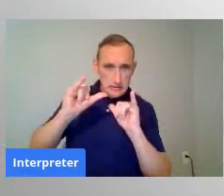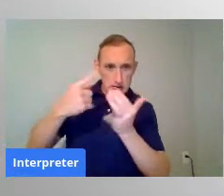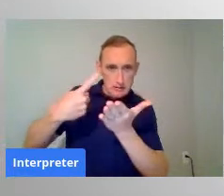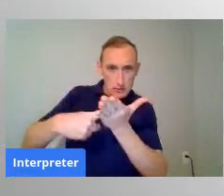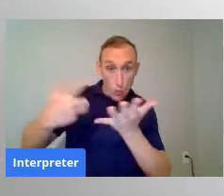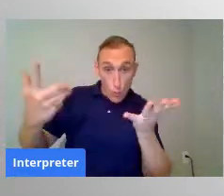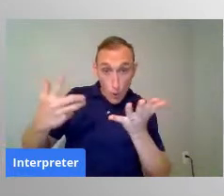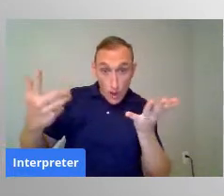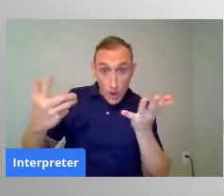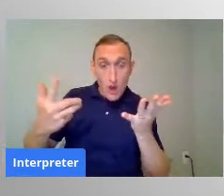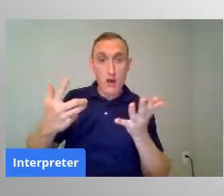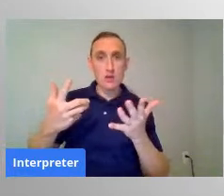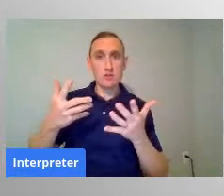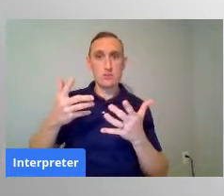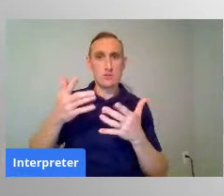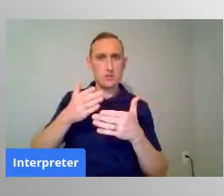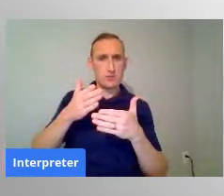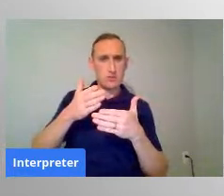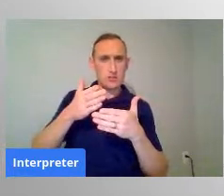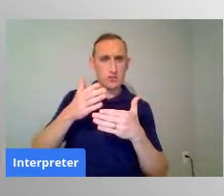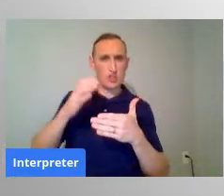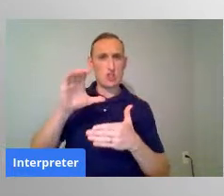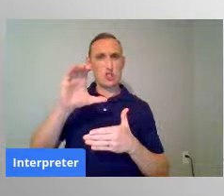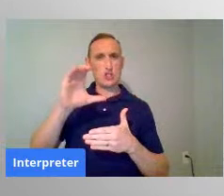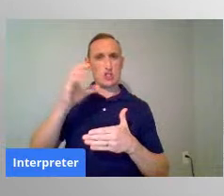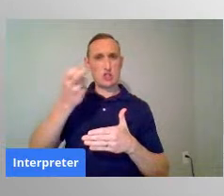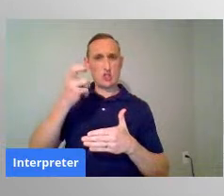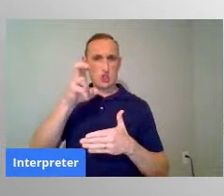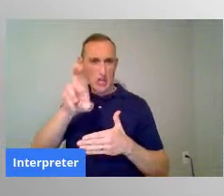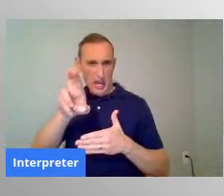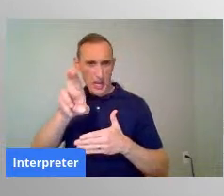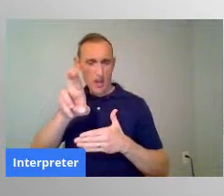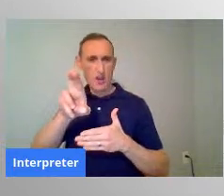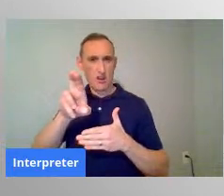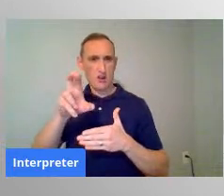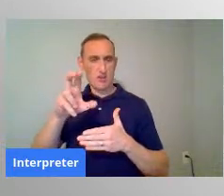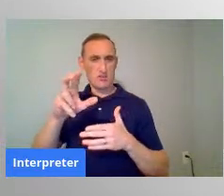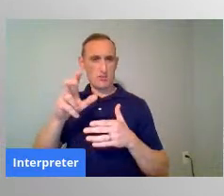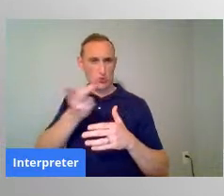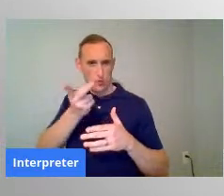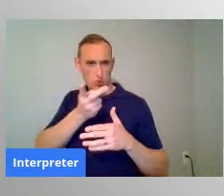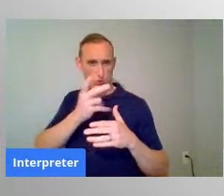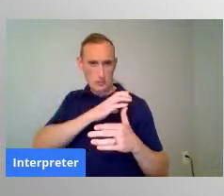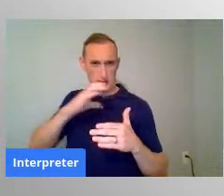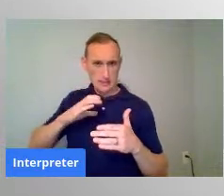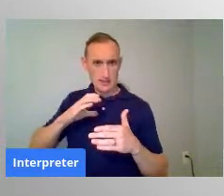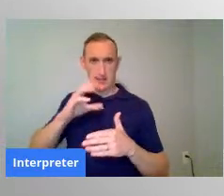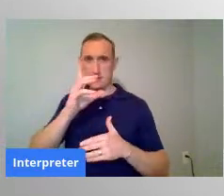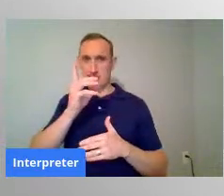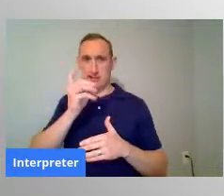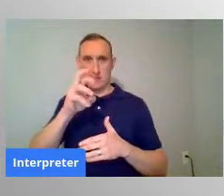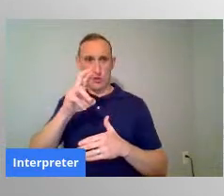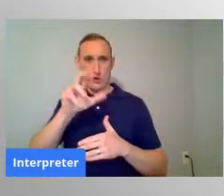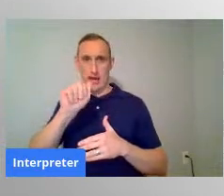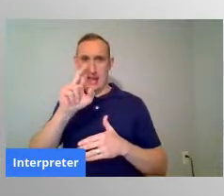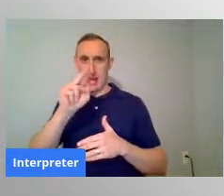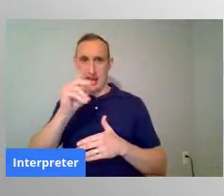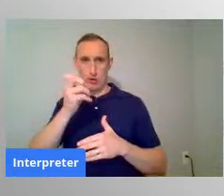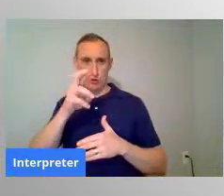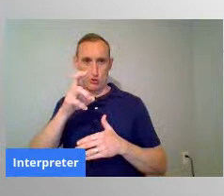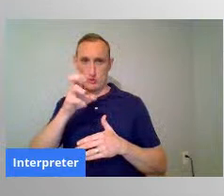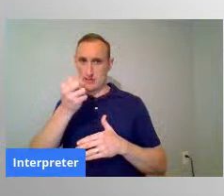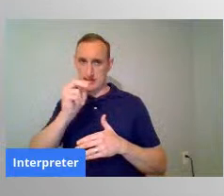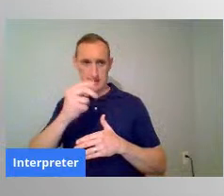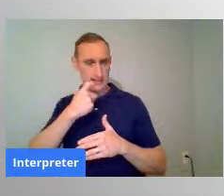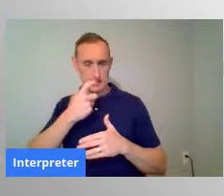2 committees that Mr. Worthy was chair of. I heard Dr. Anderson say she doesn't want to chair them, and I understand that. So if